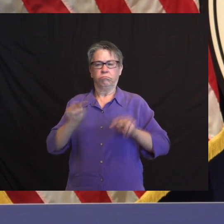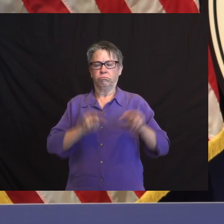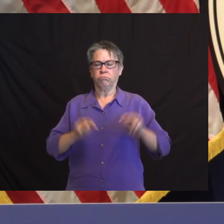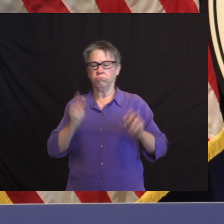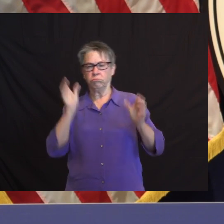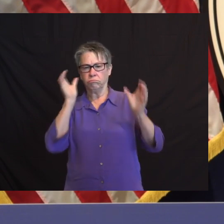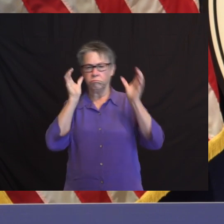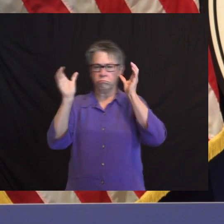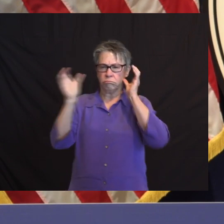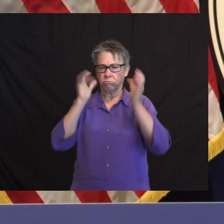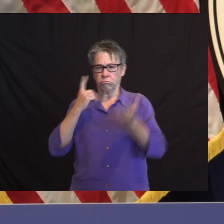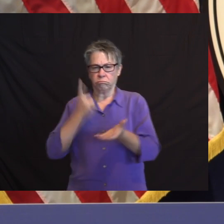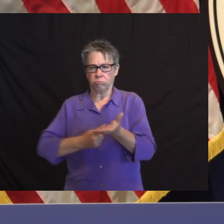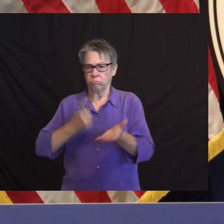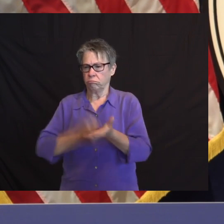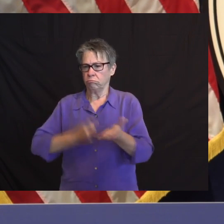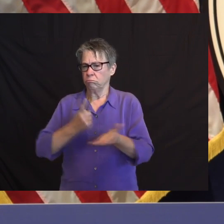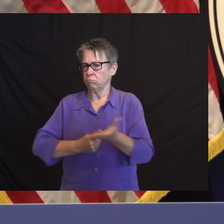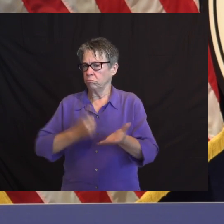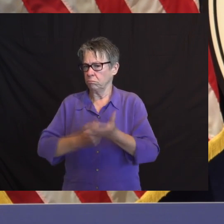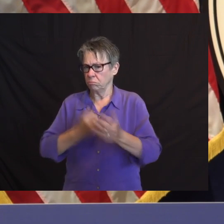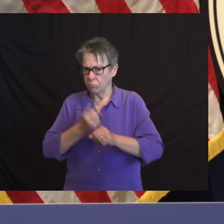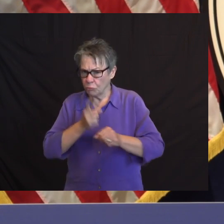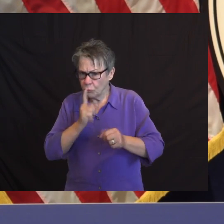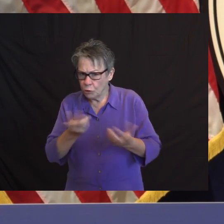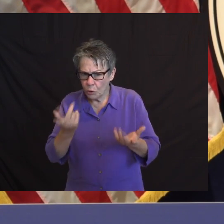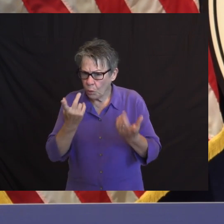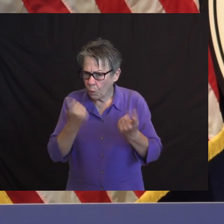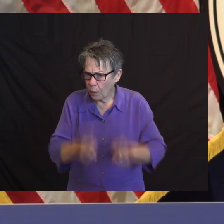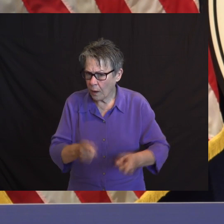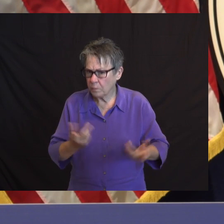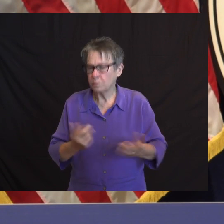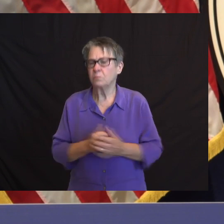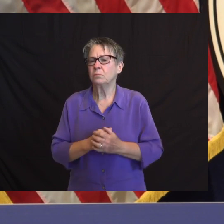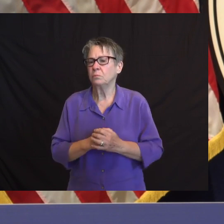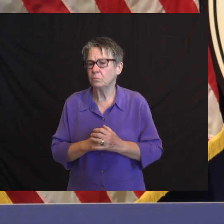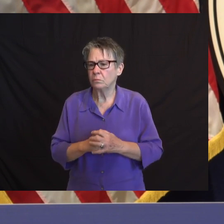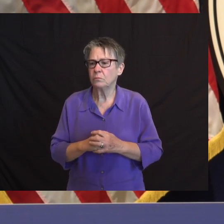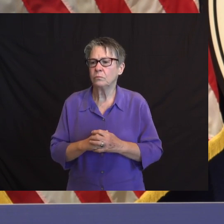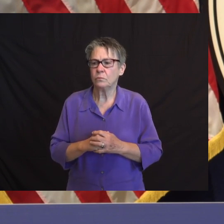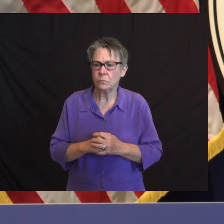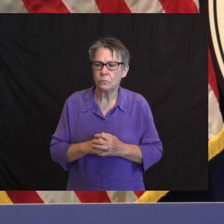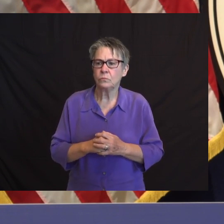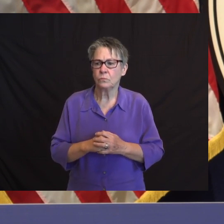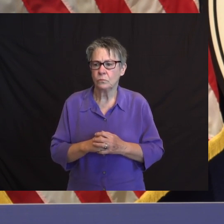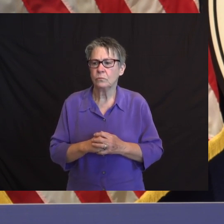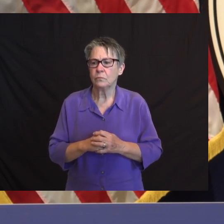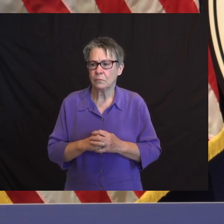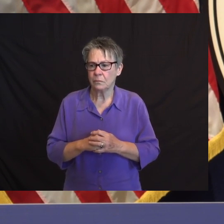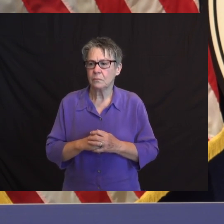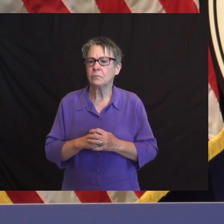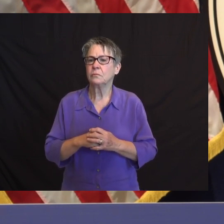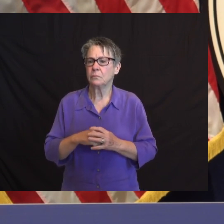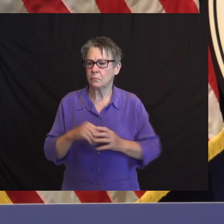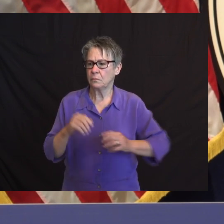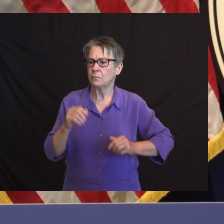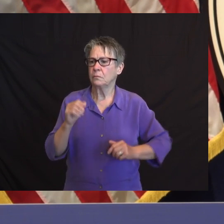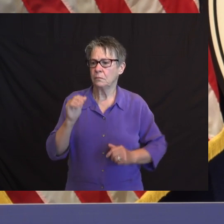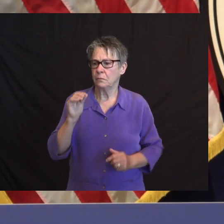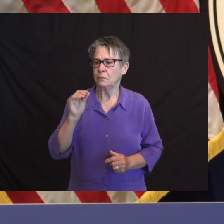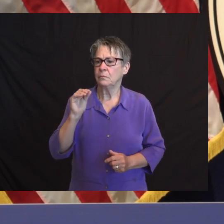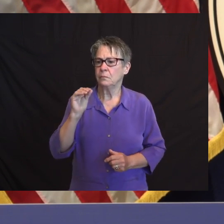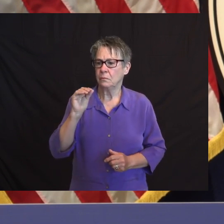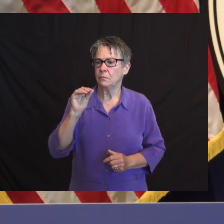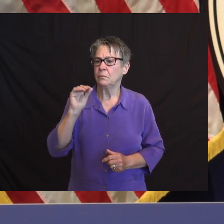Jersey State Police. Most states would not require the release of that footage until an investigation is